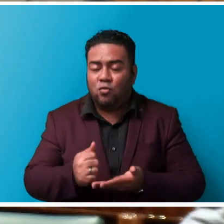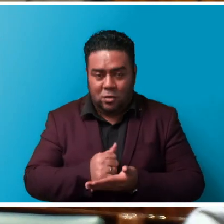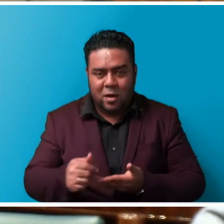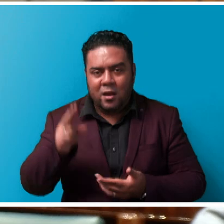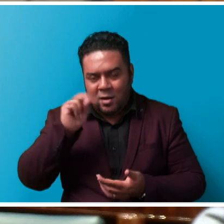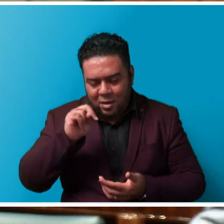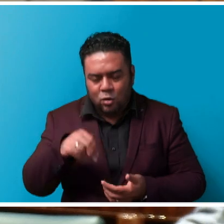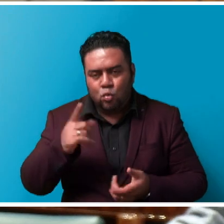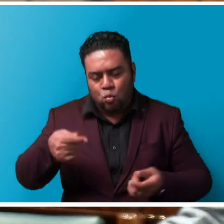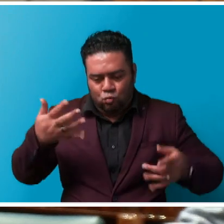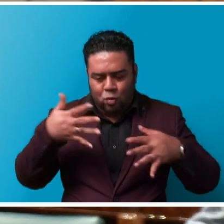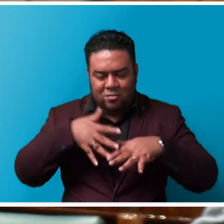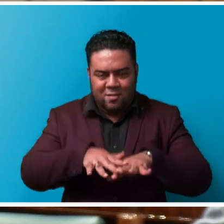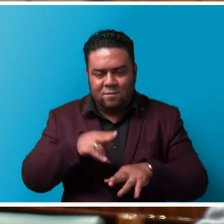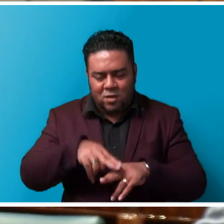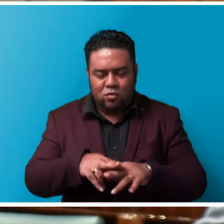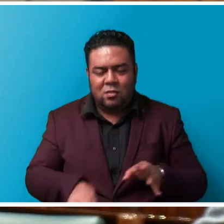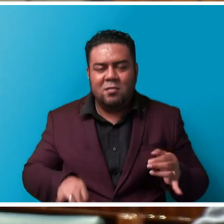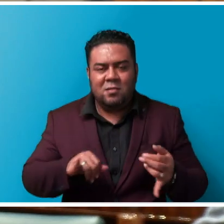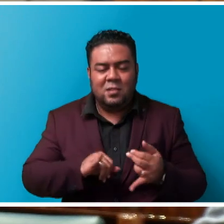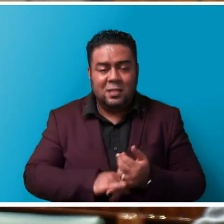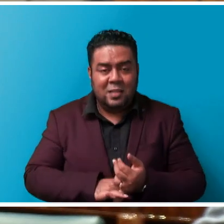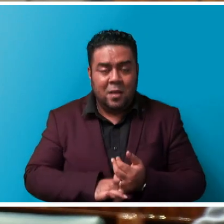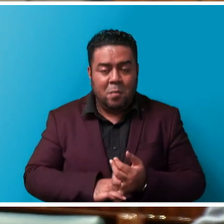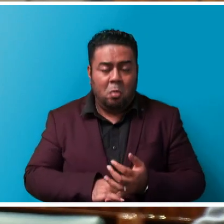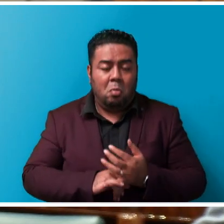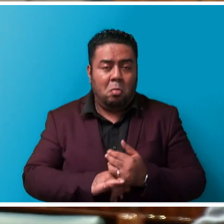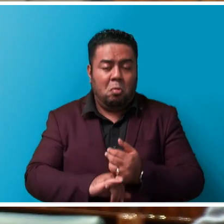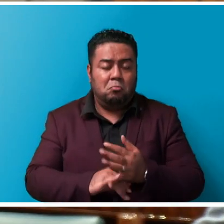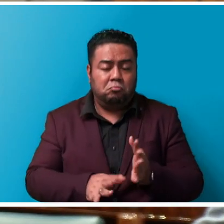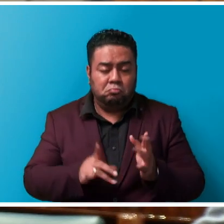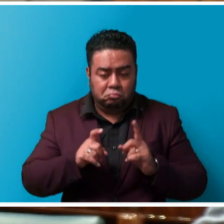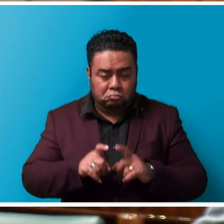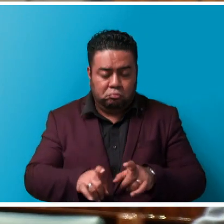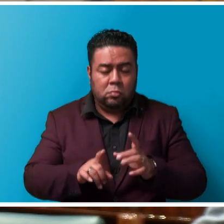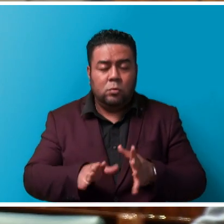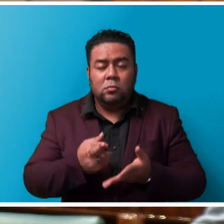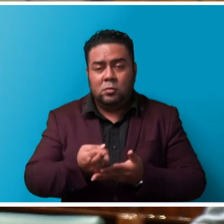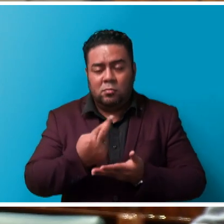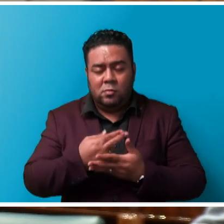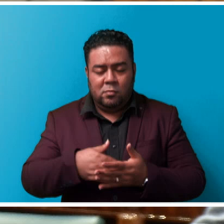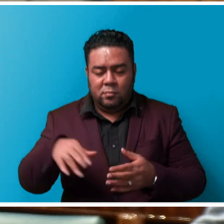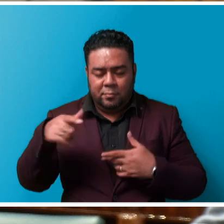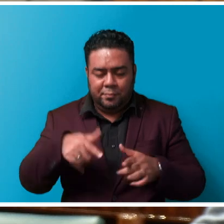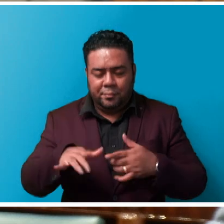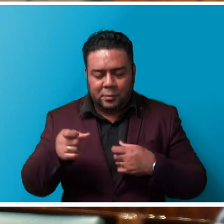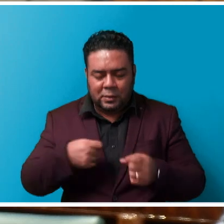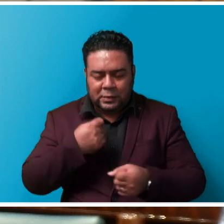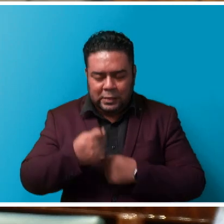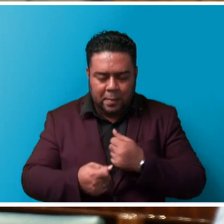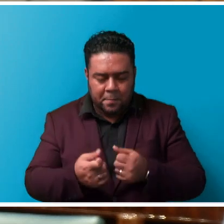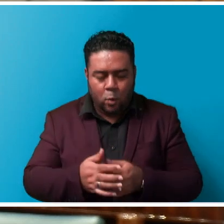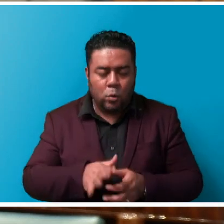transition Fiji towards a sustainable, resilient, and modern transport system. The National Transport Sector Master Plan will serve as the